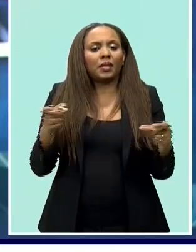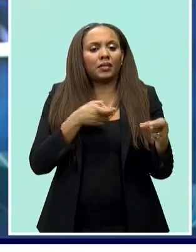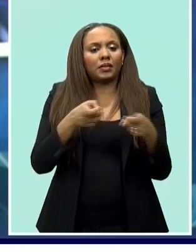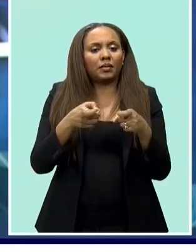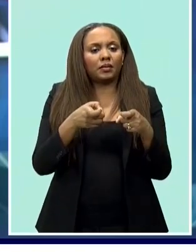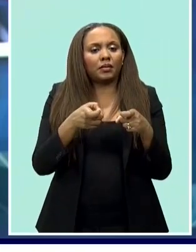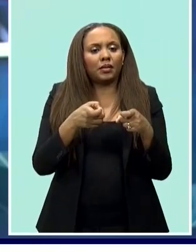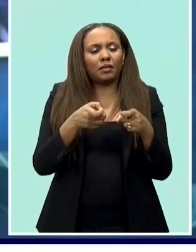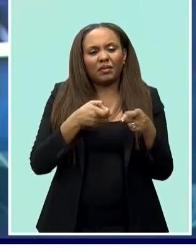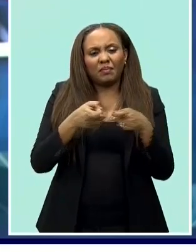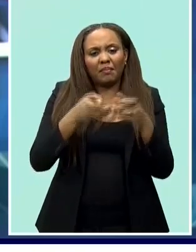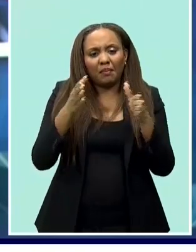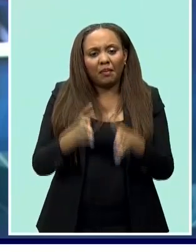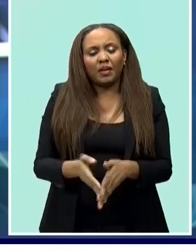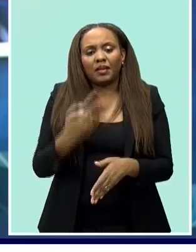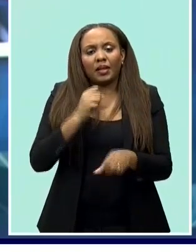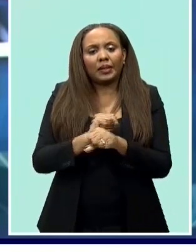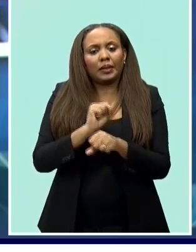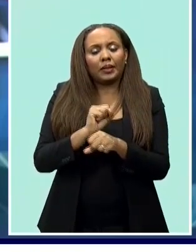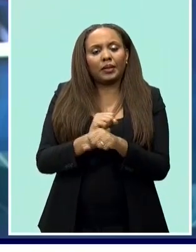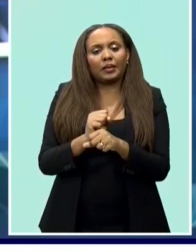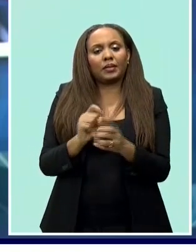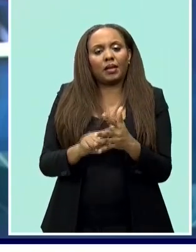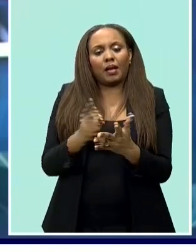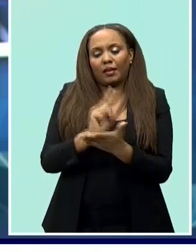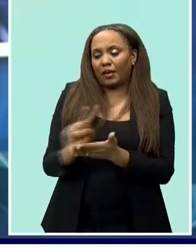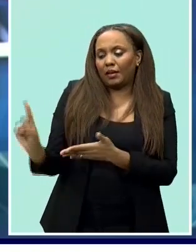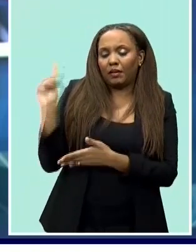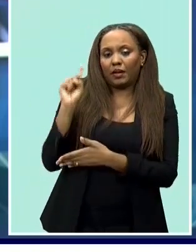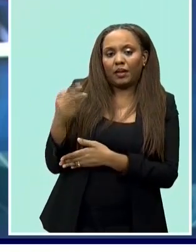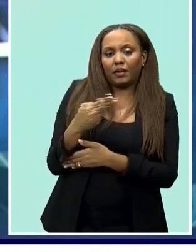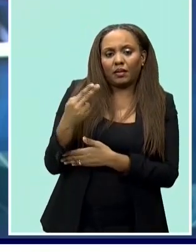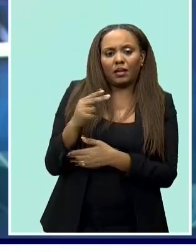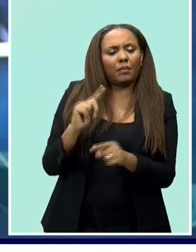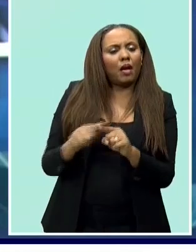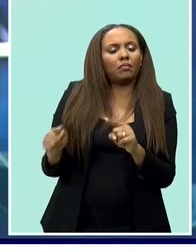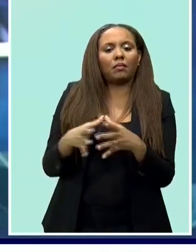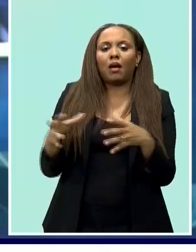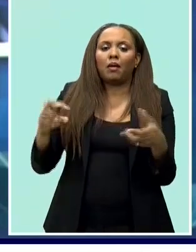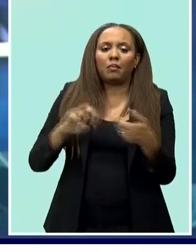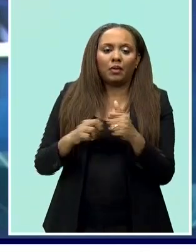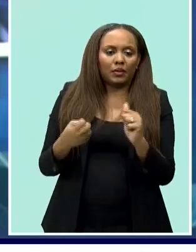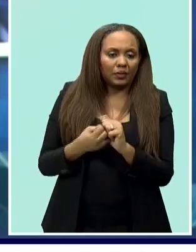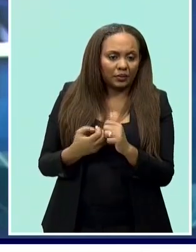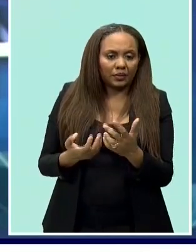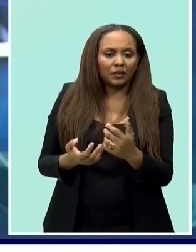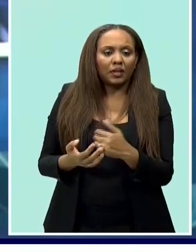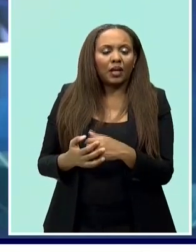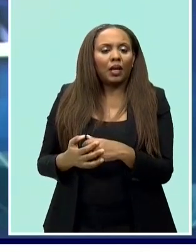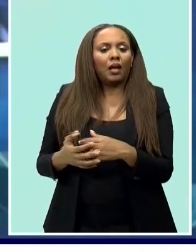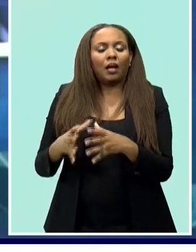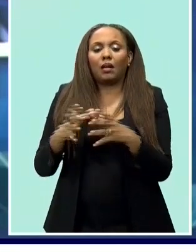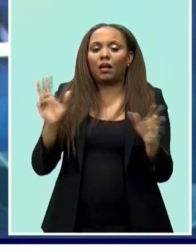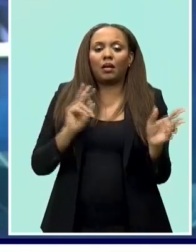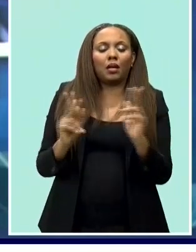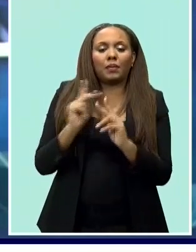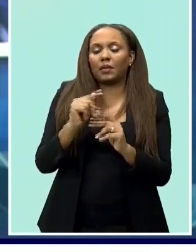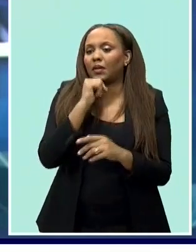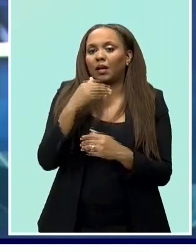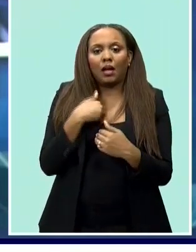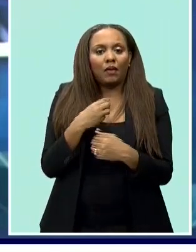says work started last Thursday. However, several problems resulted in the plant being taken offline, affecting thousands of people.